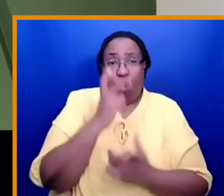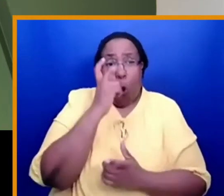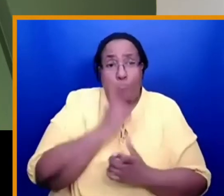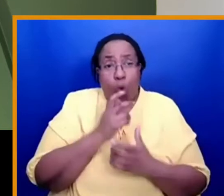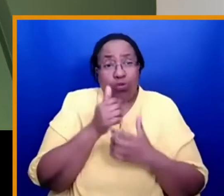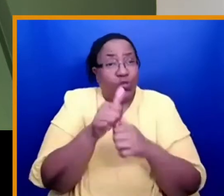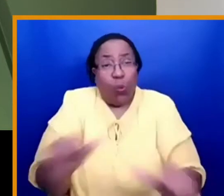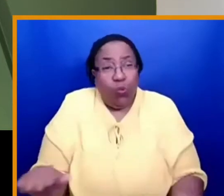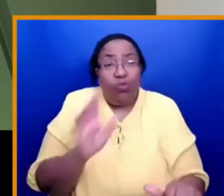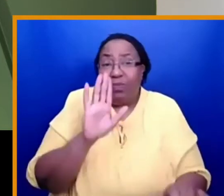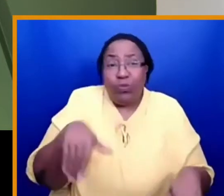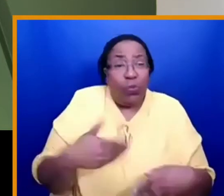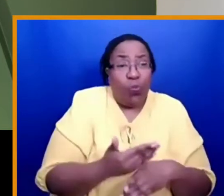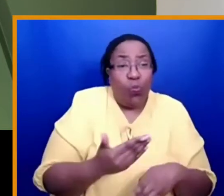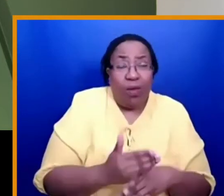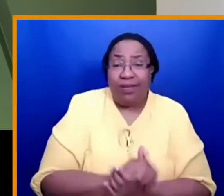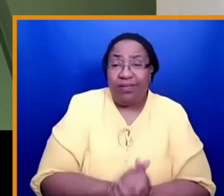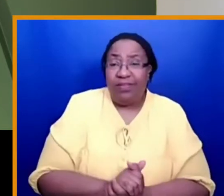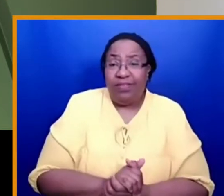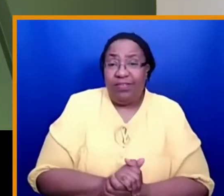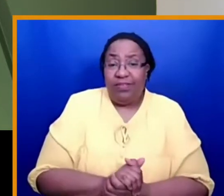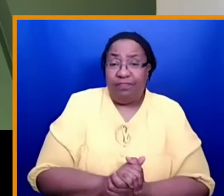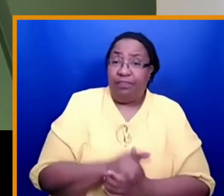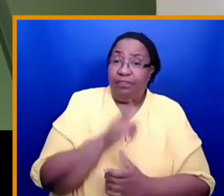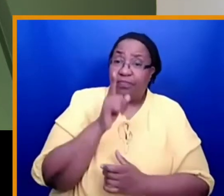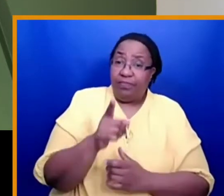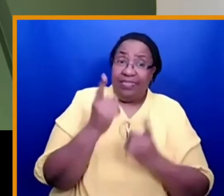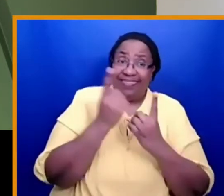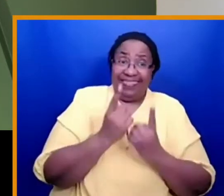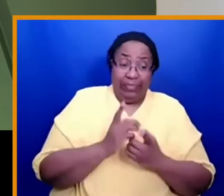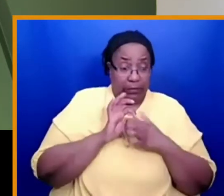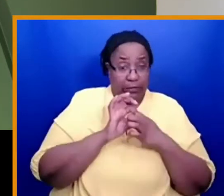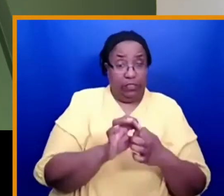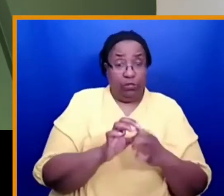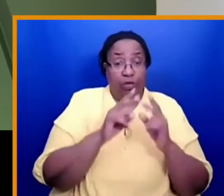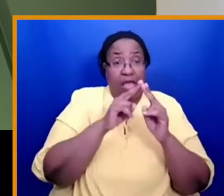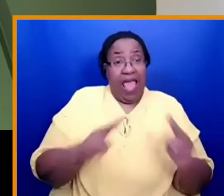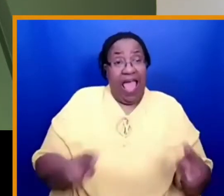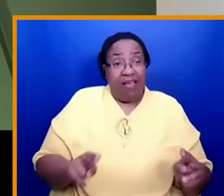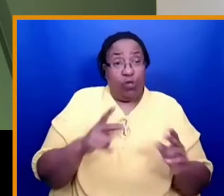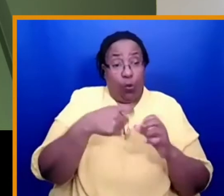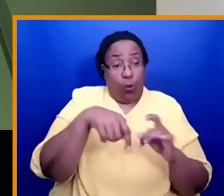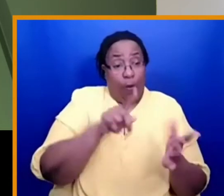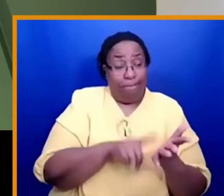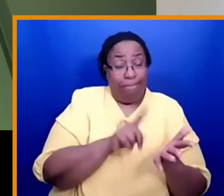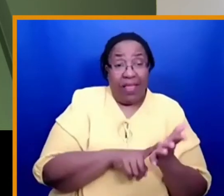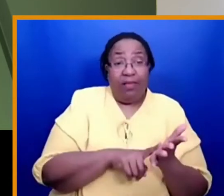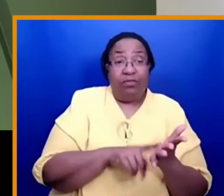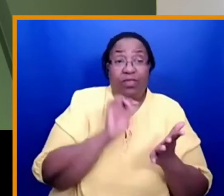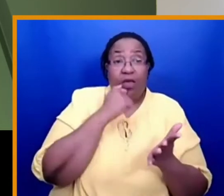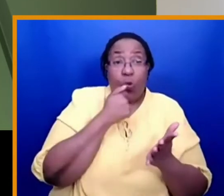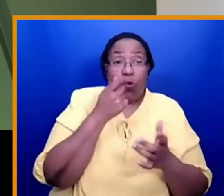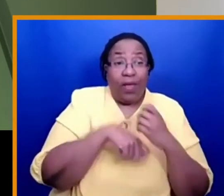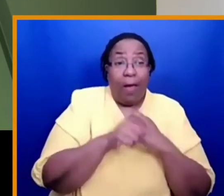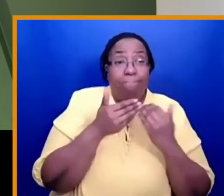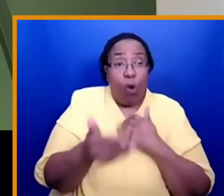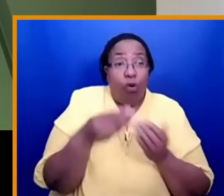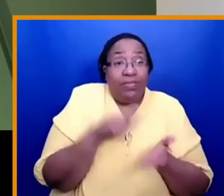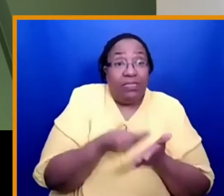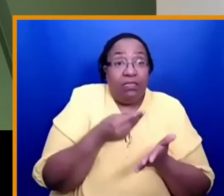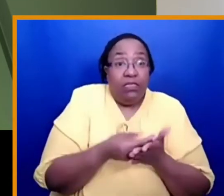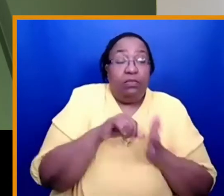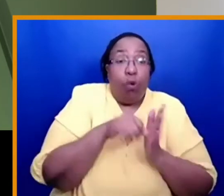caveat. The issues and challenges around household energy bills are only going to become more demanding over the coming months. We'll need to make sure that